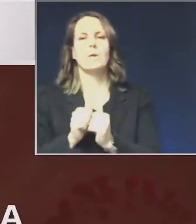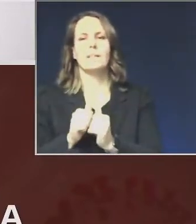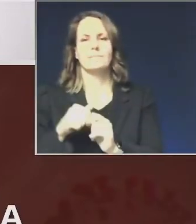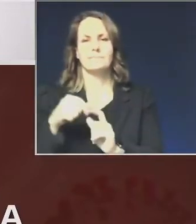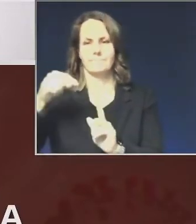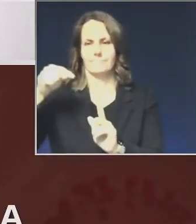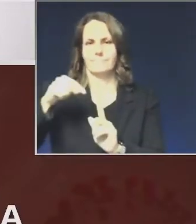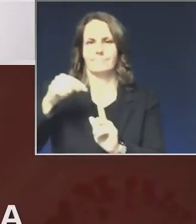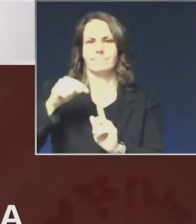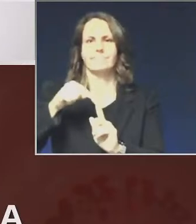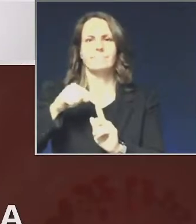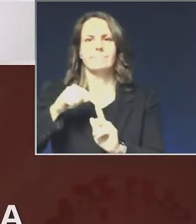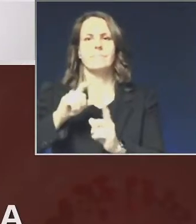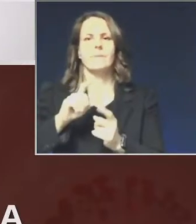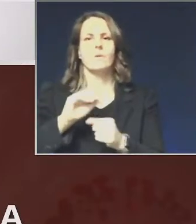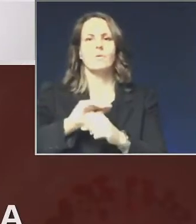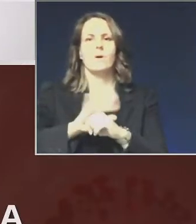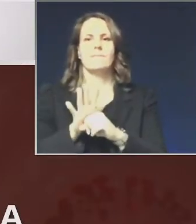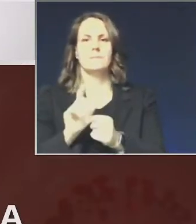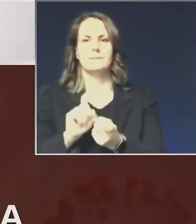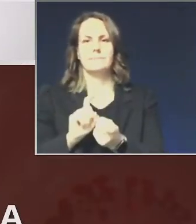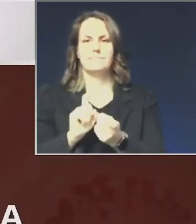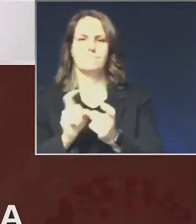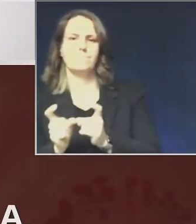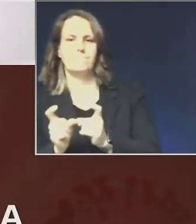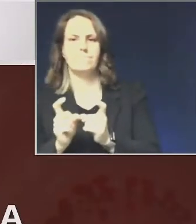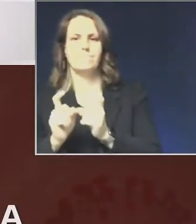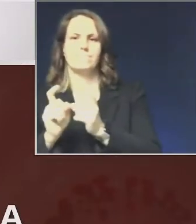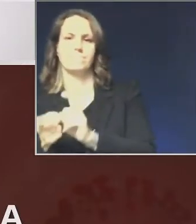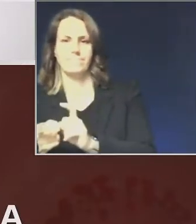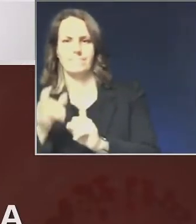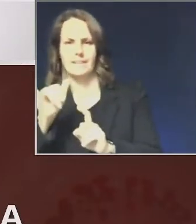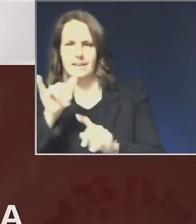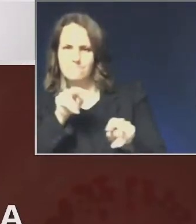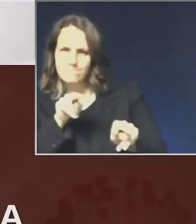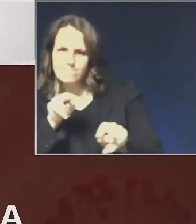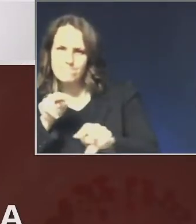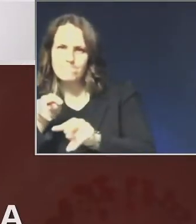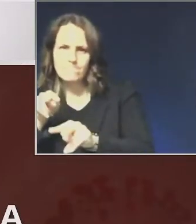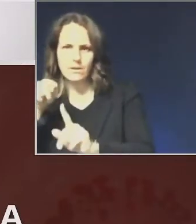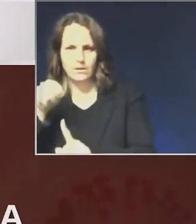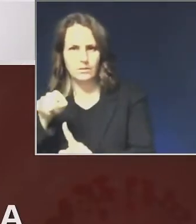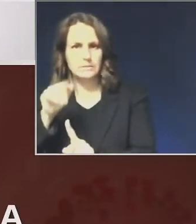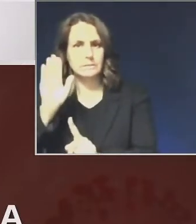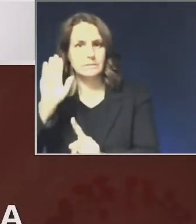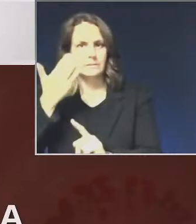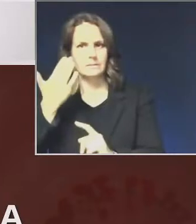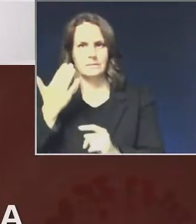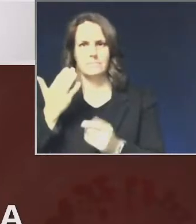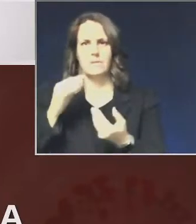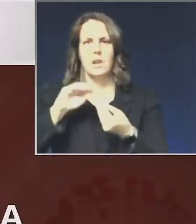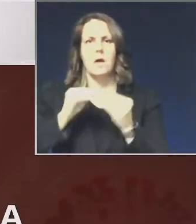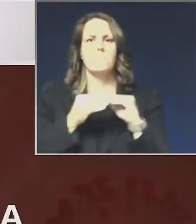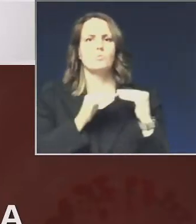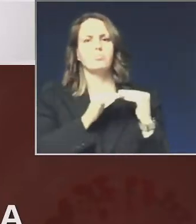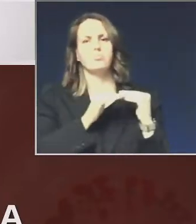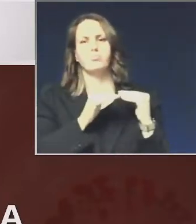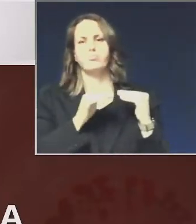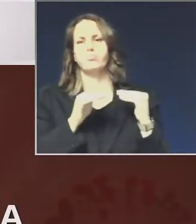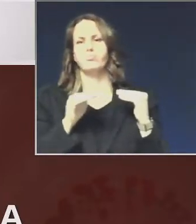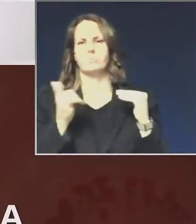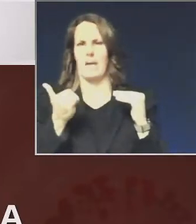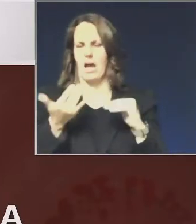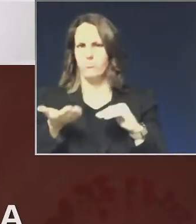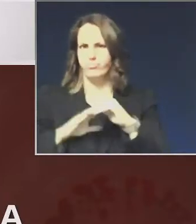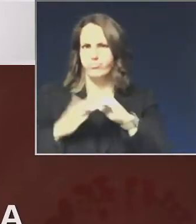is it anticipated that more of those viral strains will be sequenced and tested to see if they